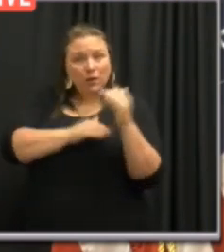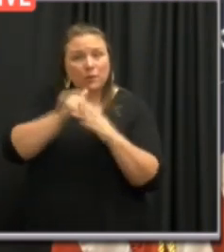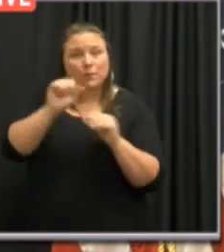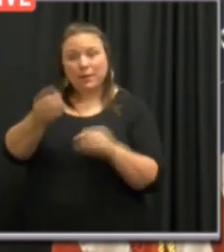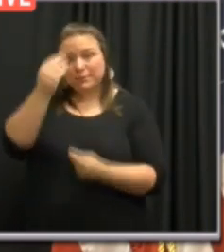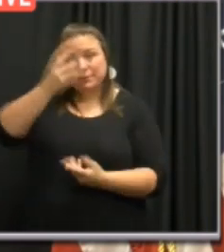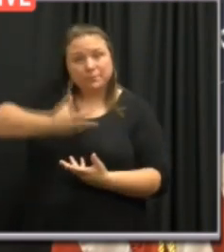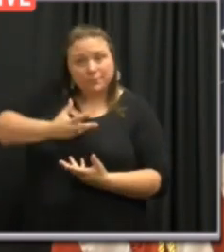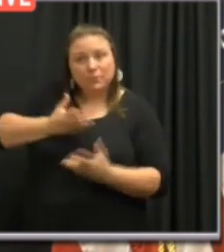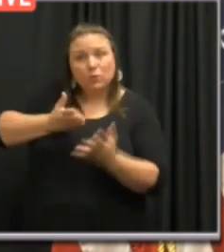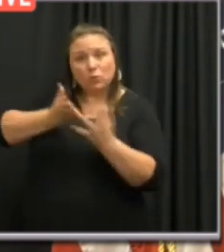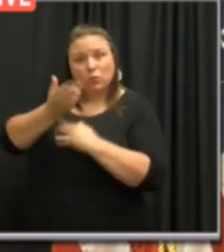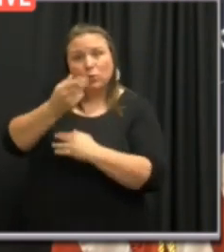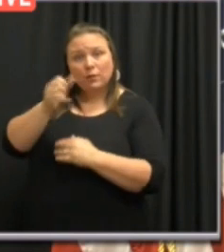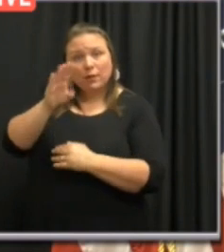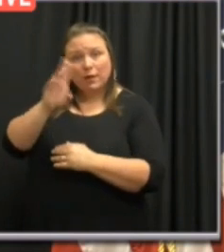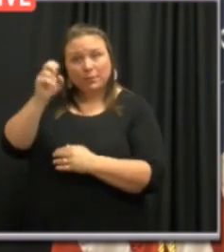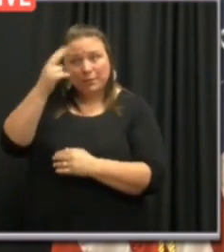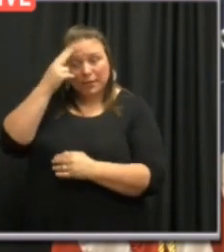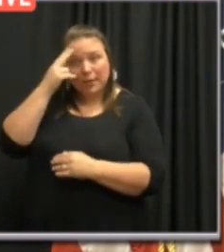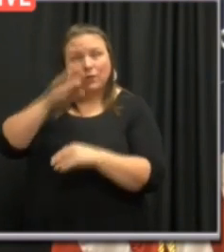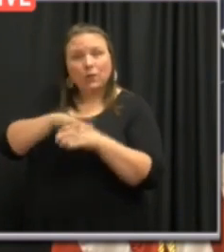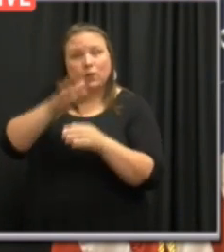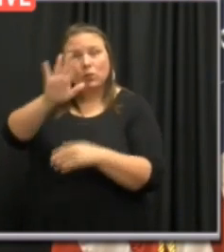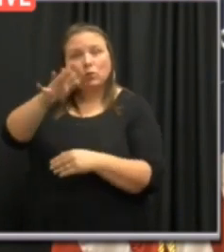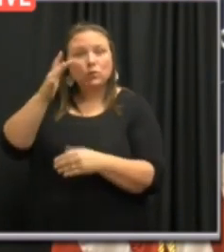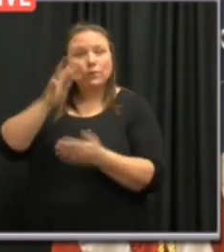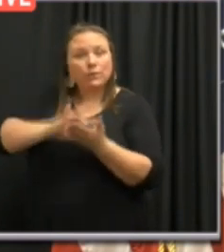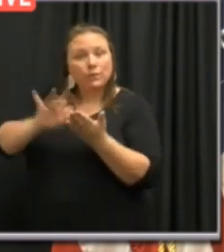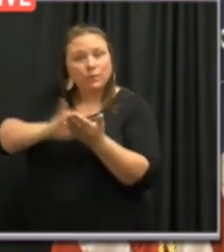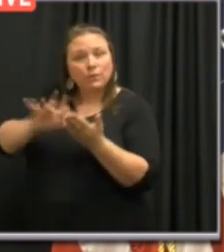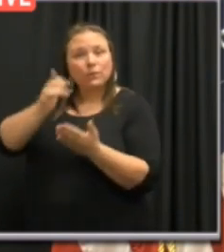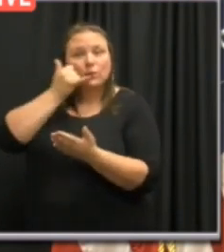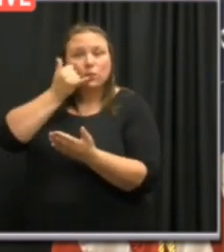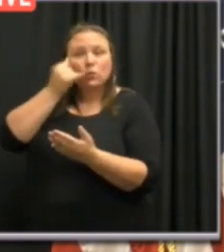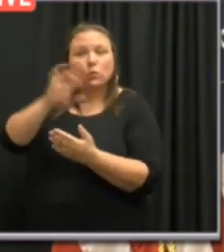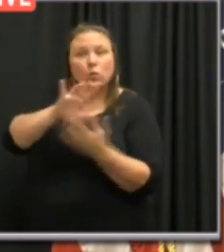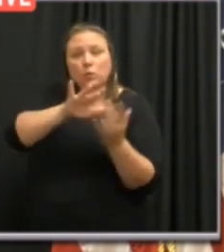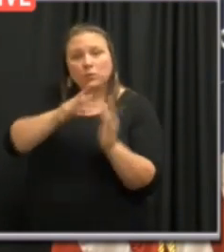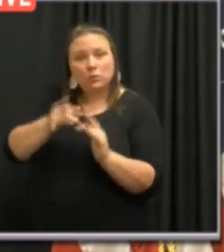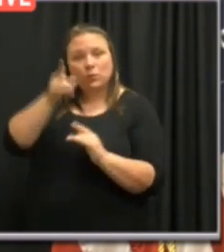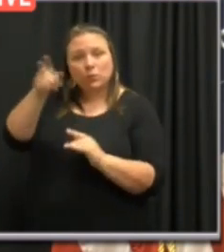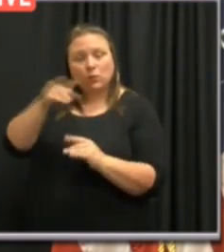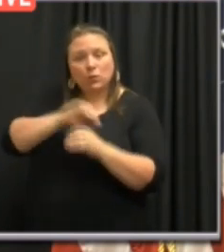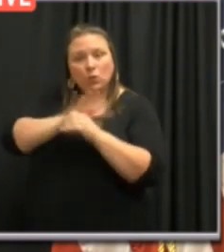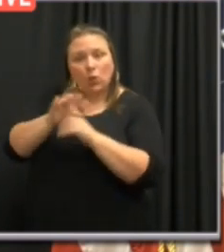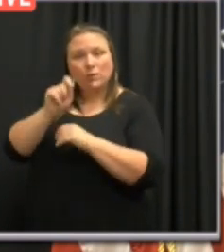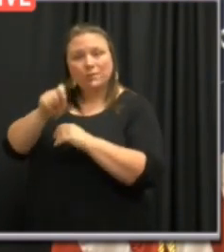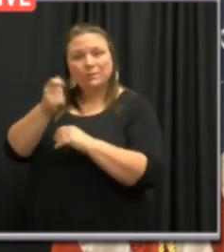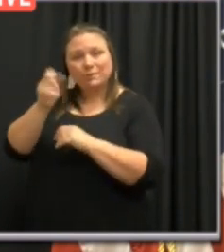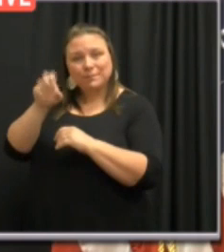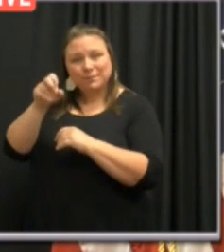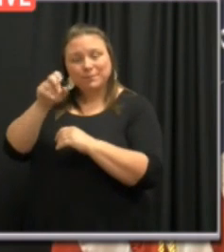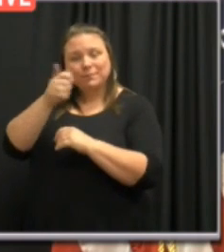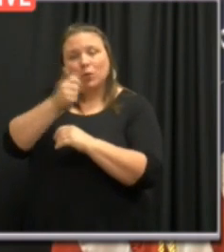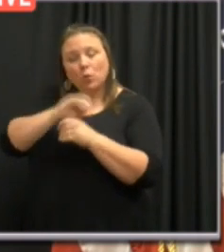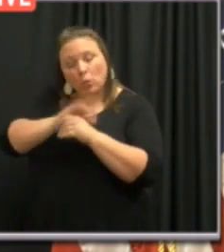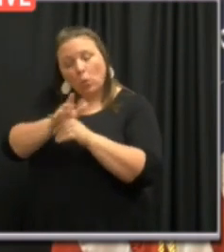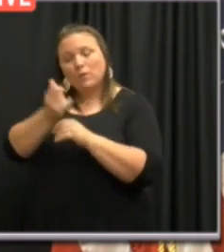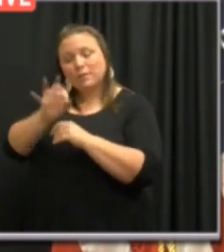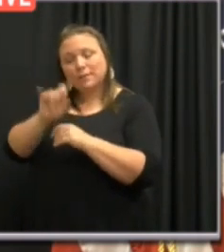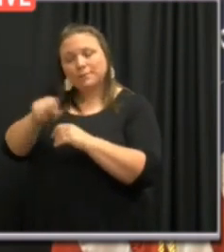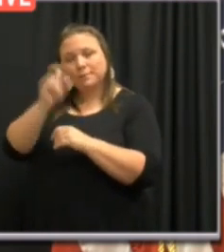alert us through Hub Nashville on your smartphone or on the covid19.nashville.gov website.